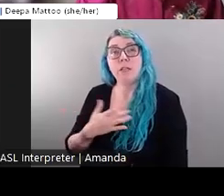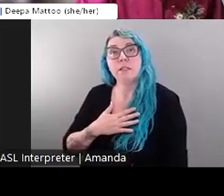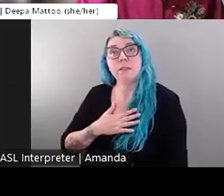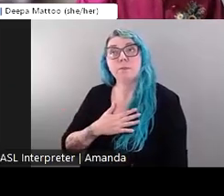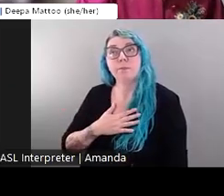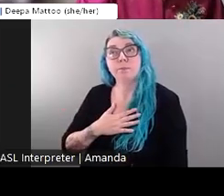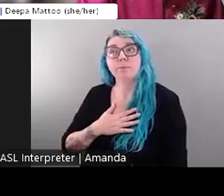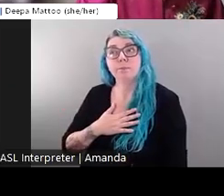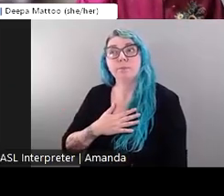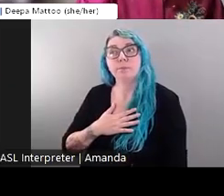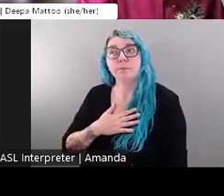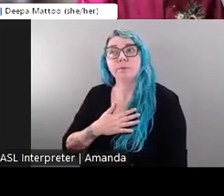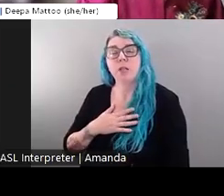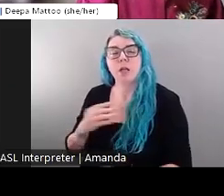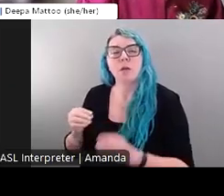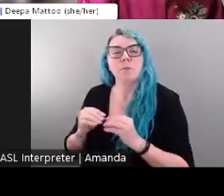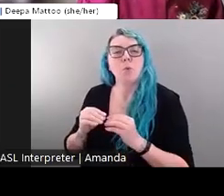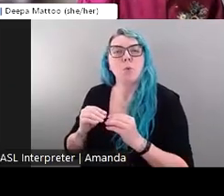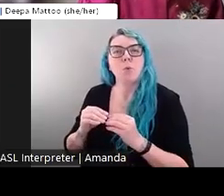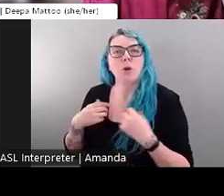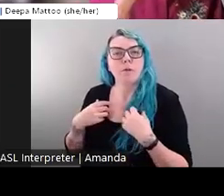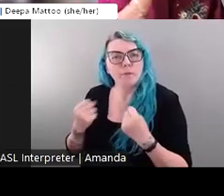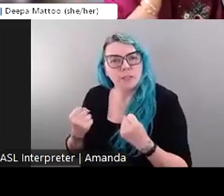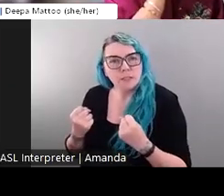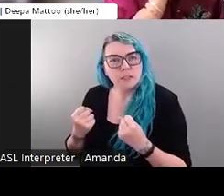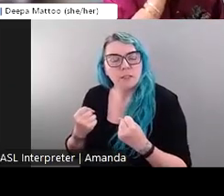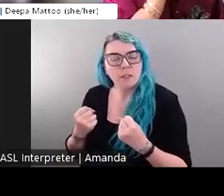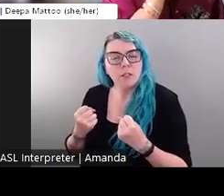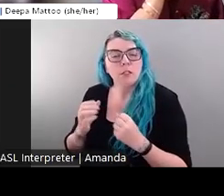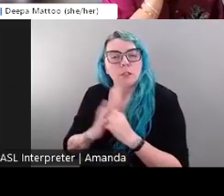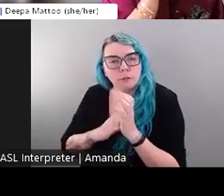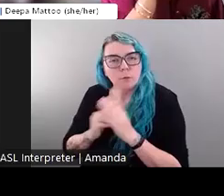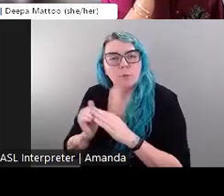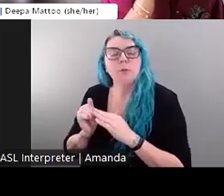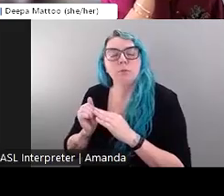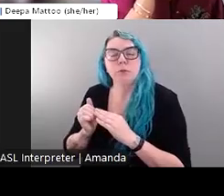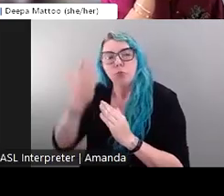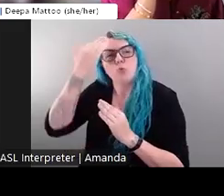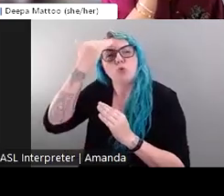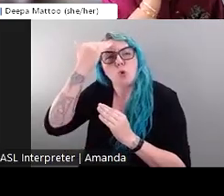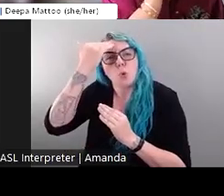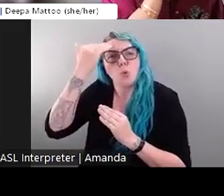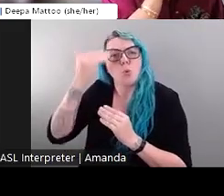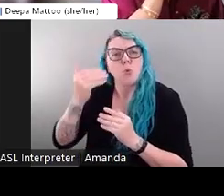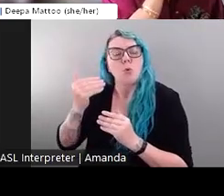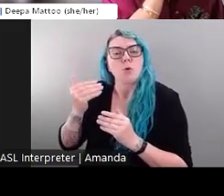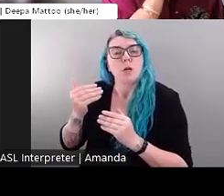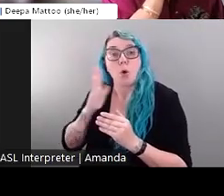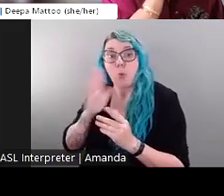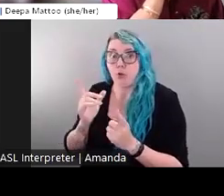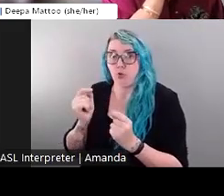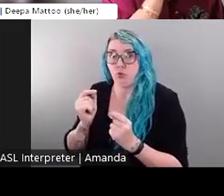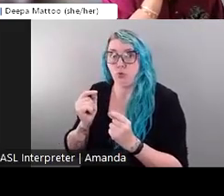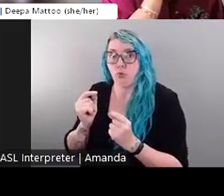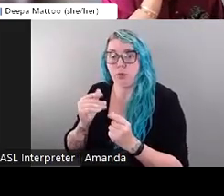tangible steps that you can implement if you're in a situation where you're fearing for your safety.